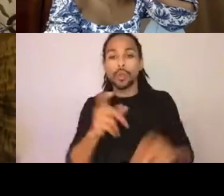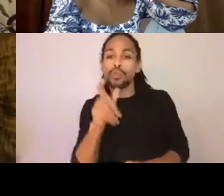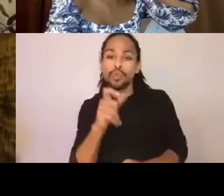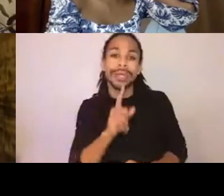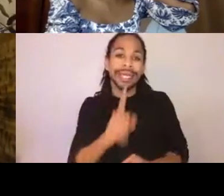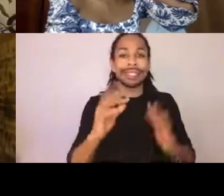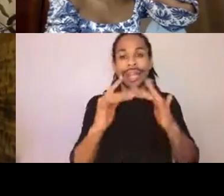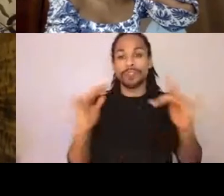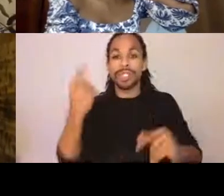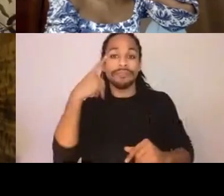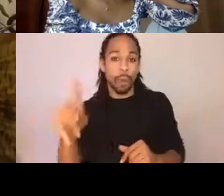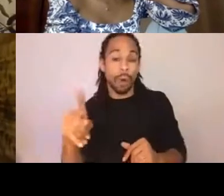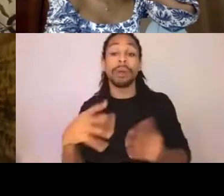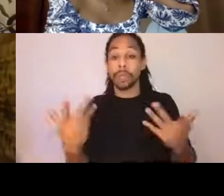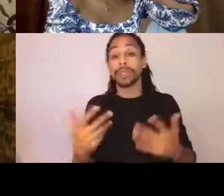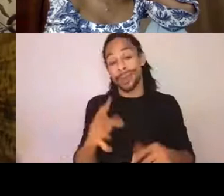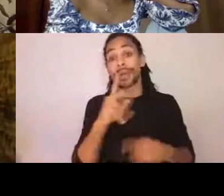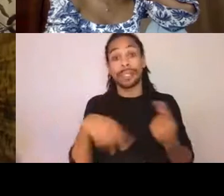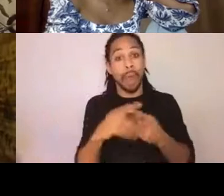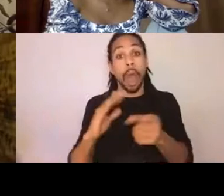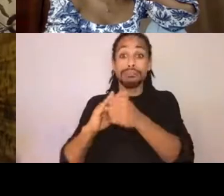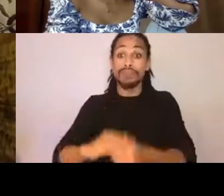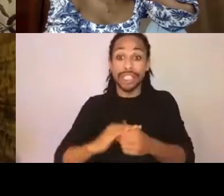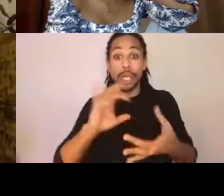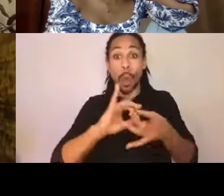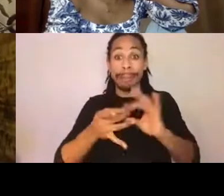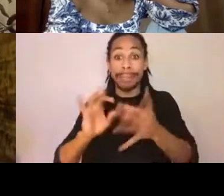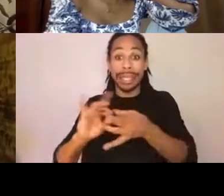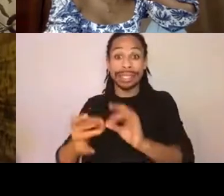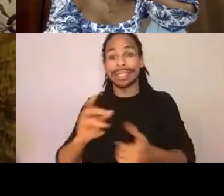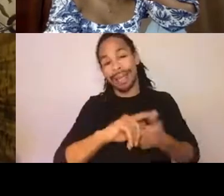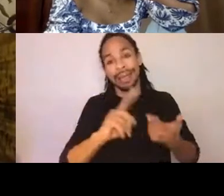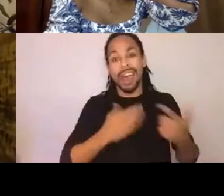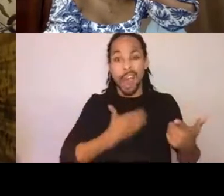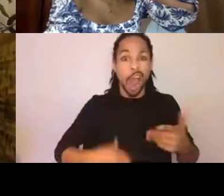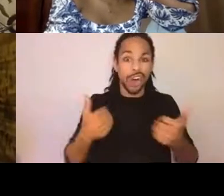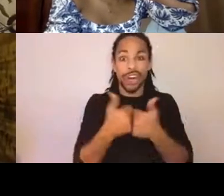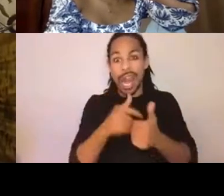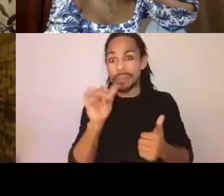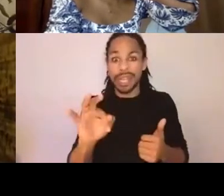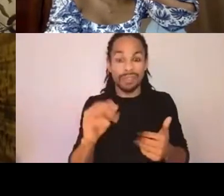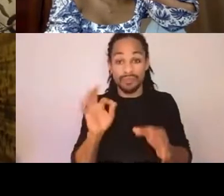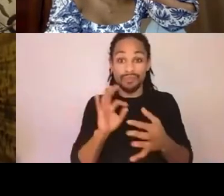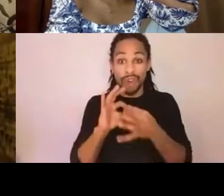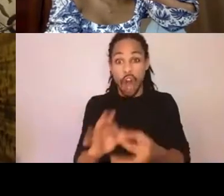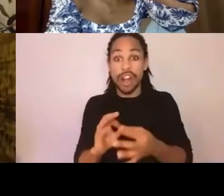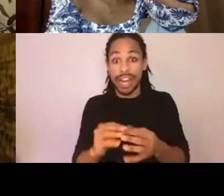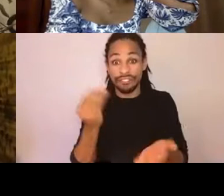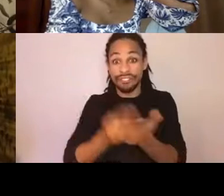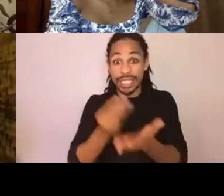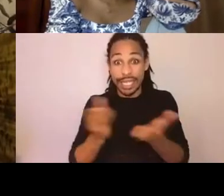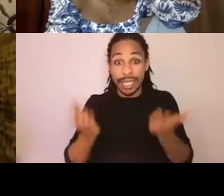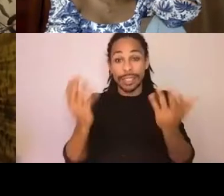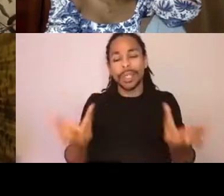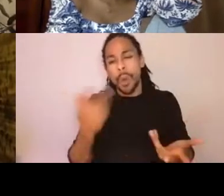these oppression Olympics and Hunger Games of funding and what can we do differently? And that is going to